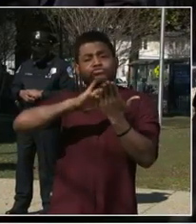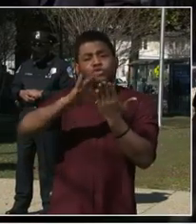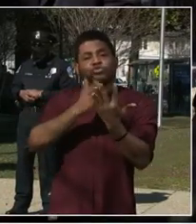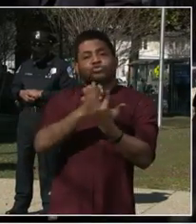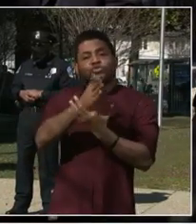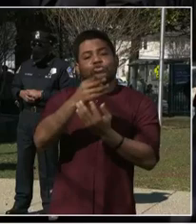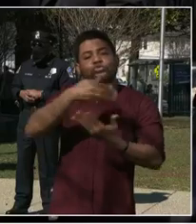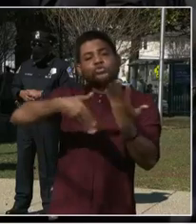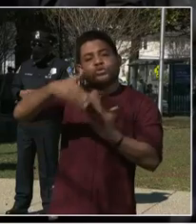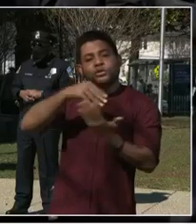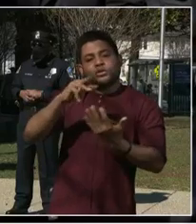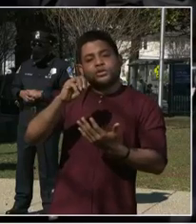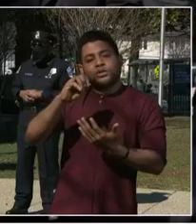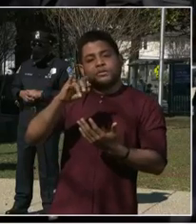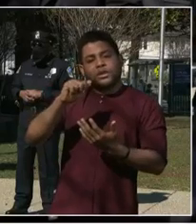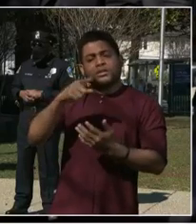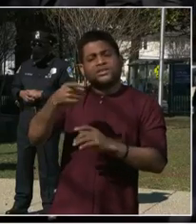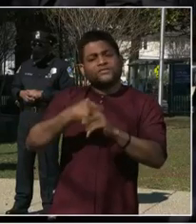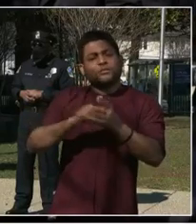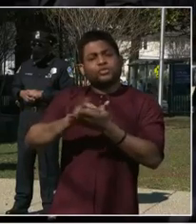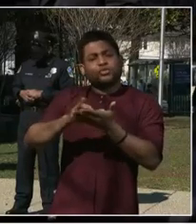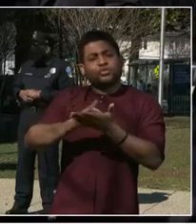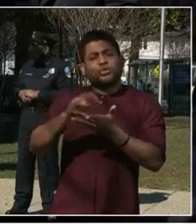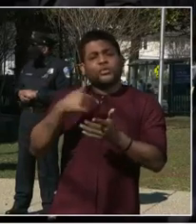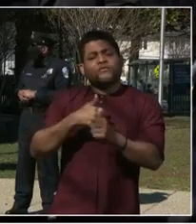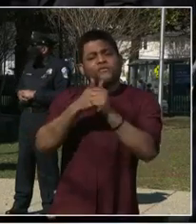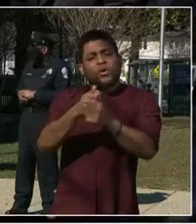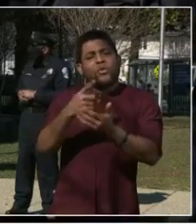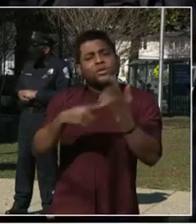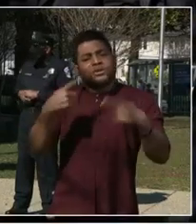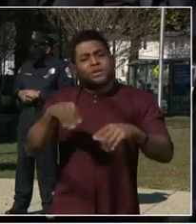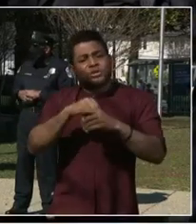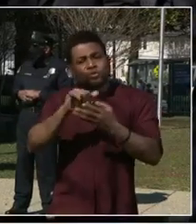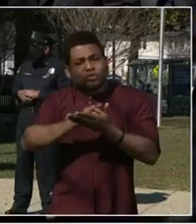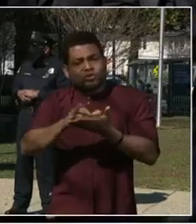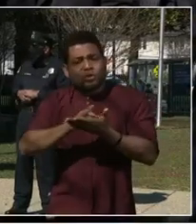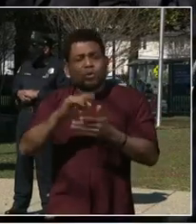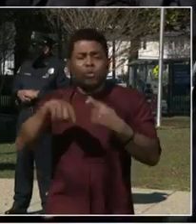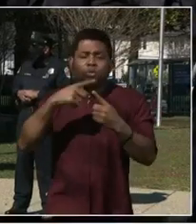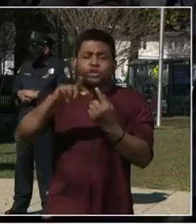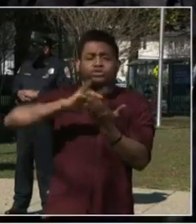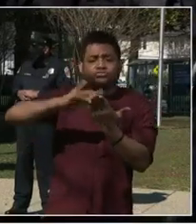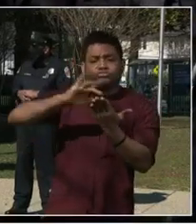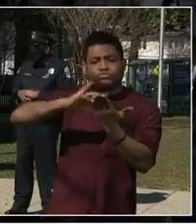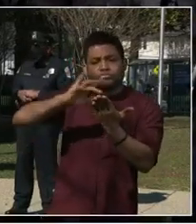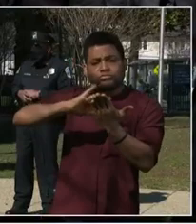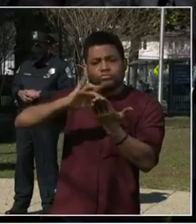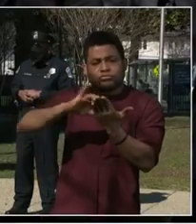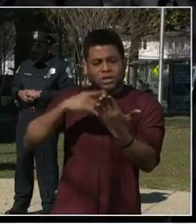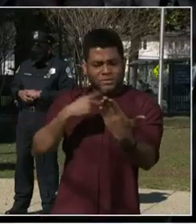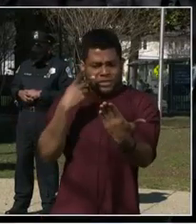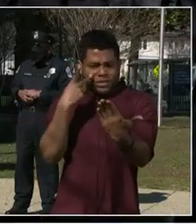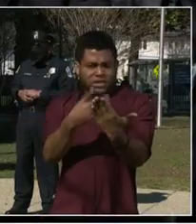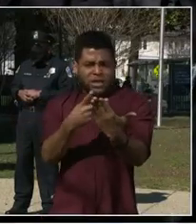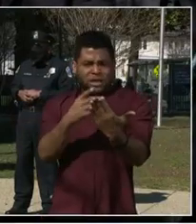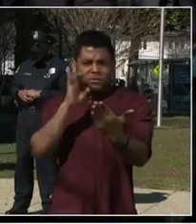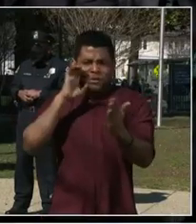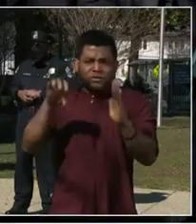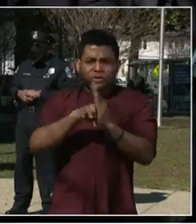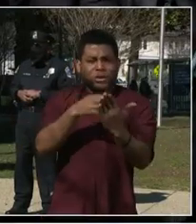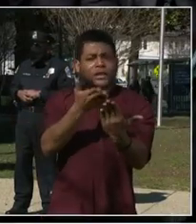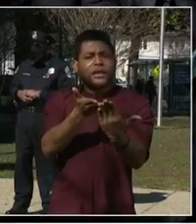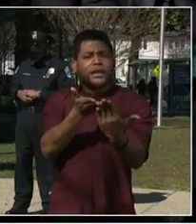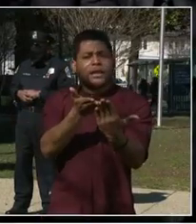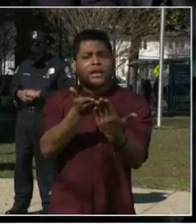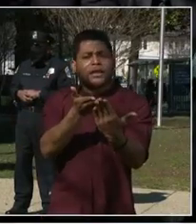of follows what's happening in New York. And as he was going through the social media in New York, there was an image out there, this image